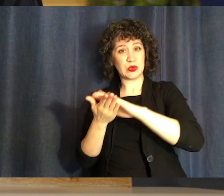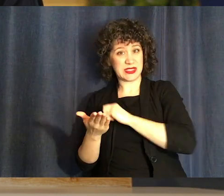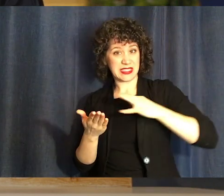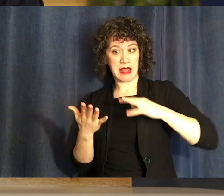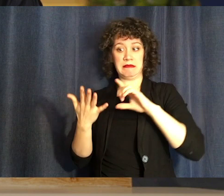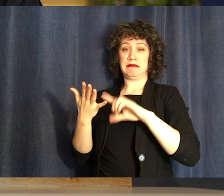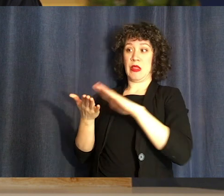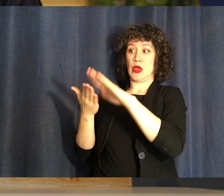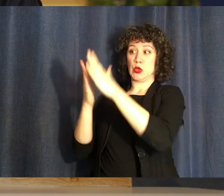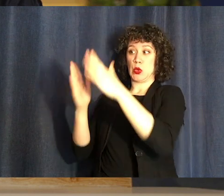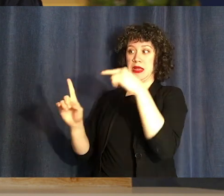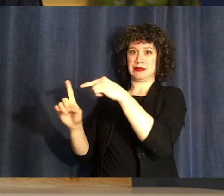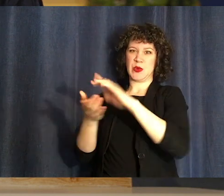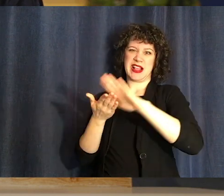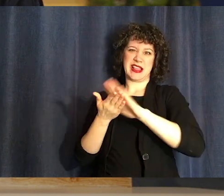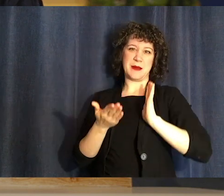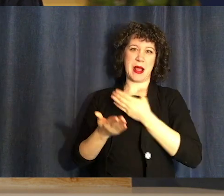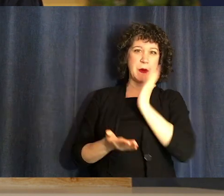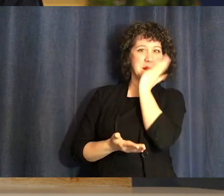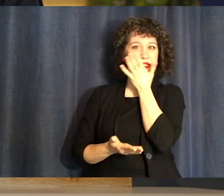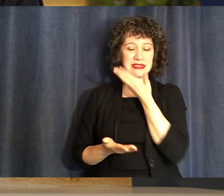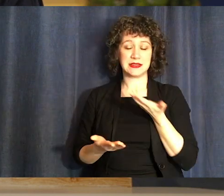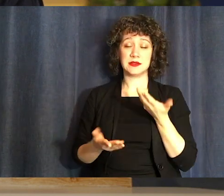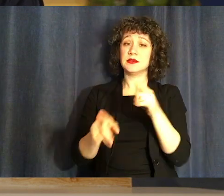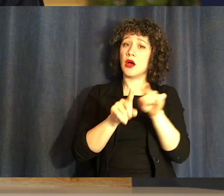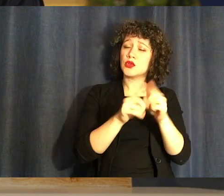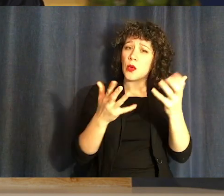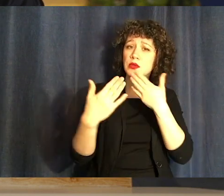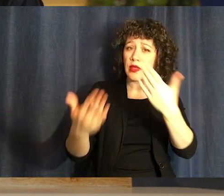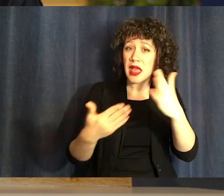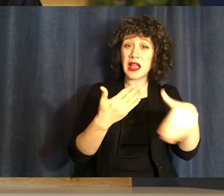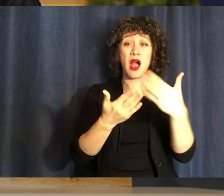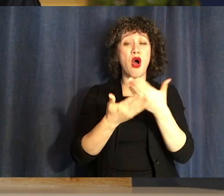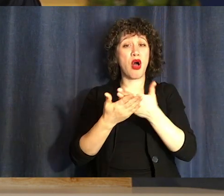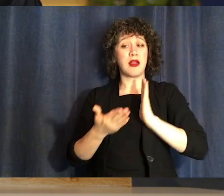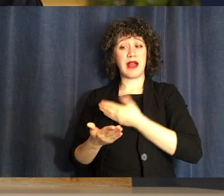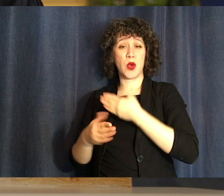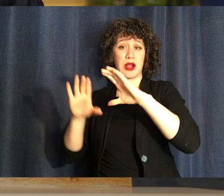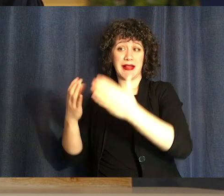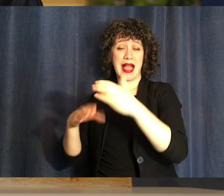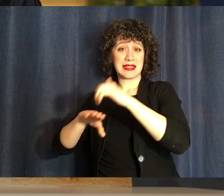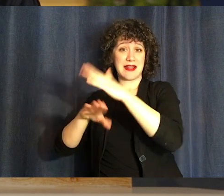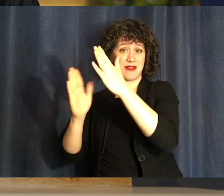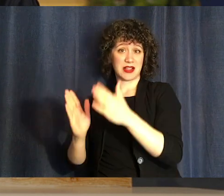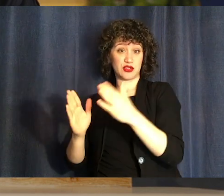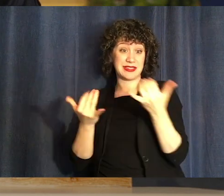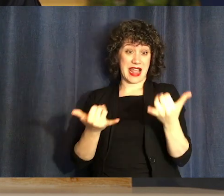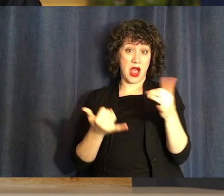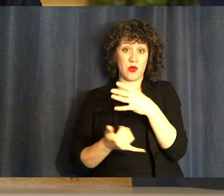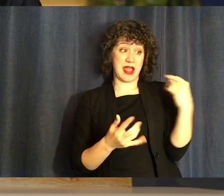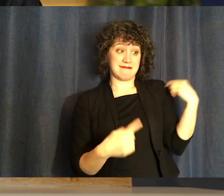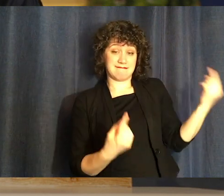fun. I would also like to extend a special thanks to all of our current and former class advisors. We have experienced